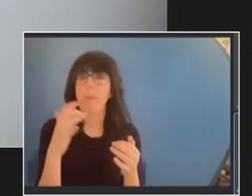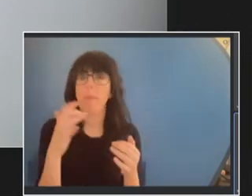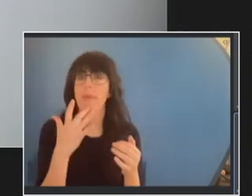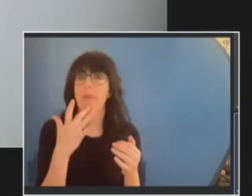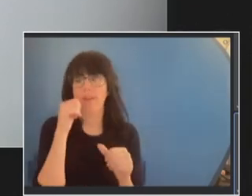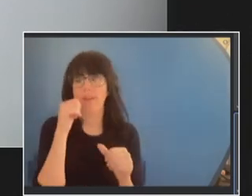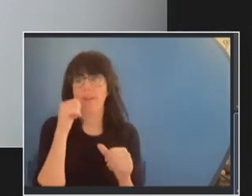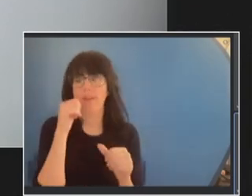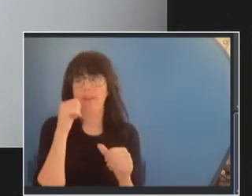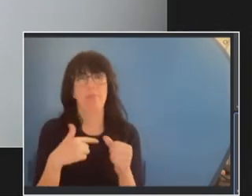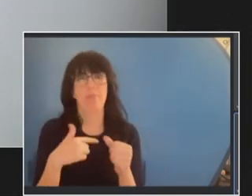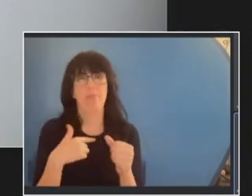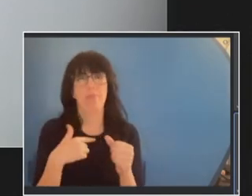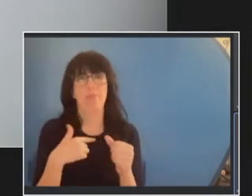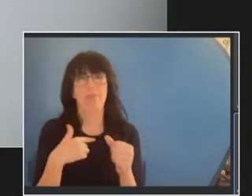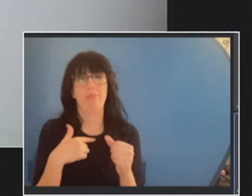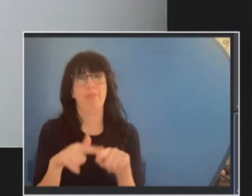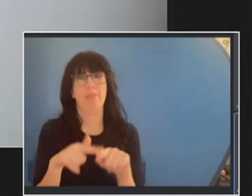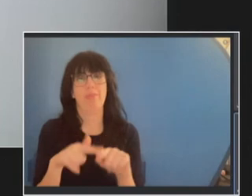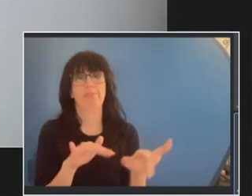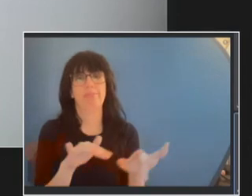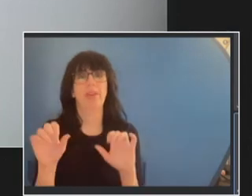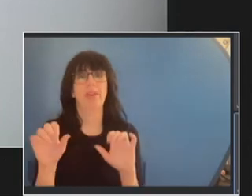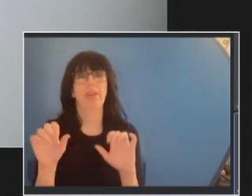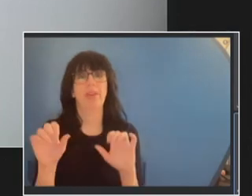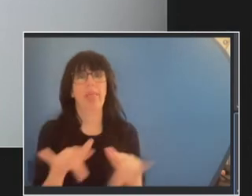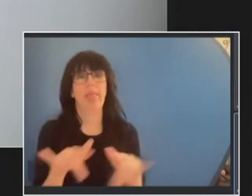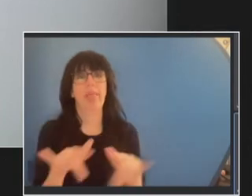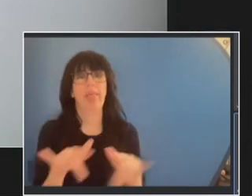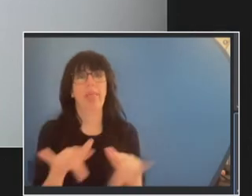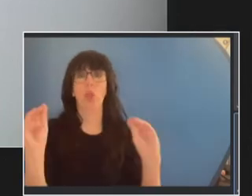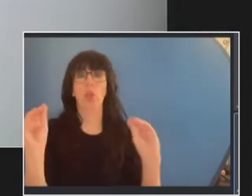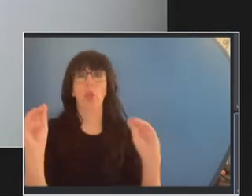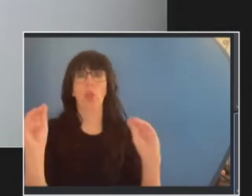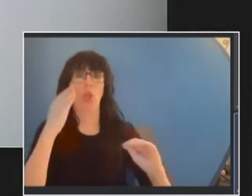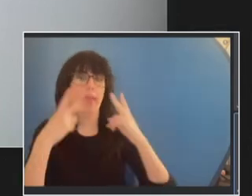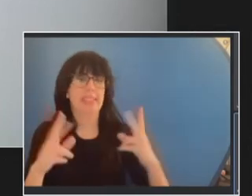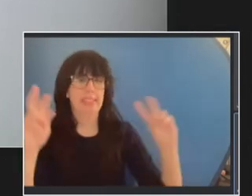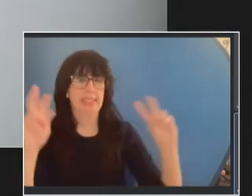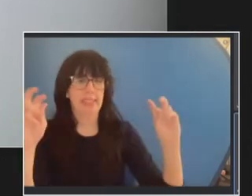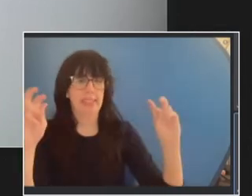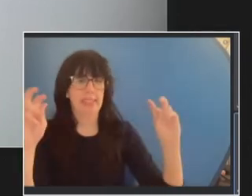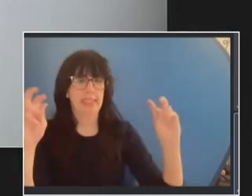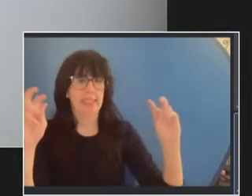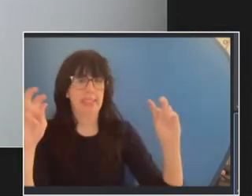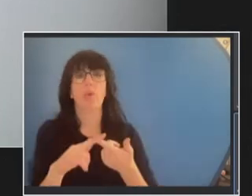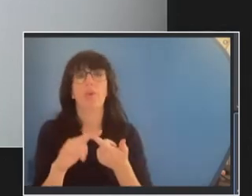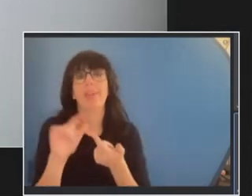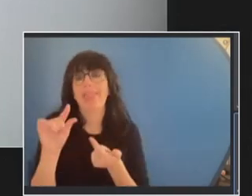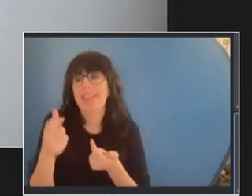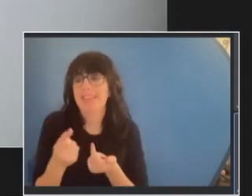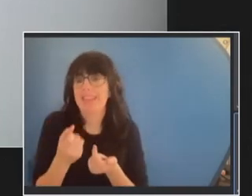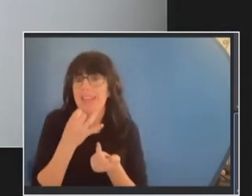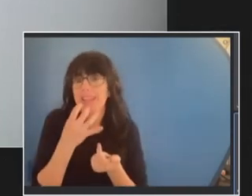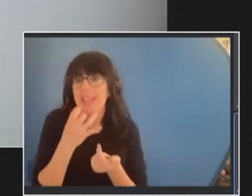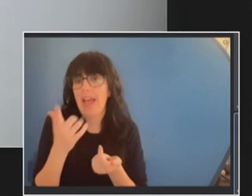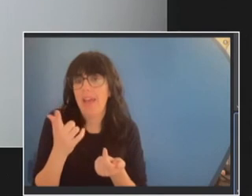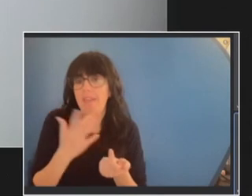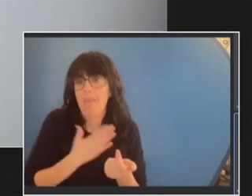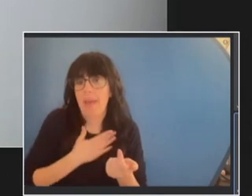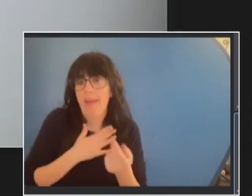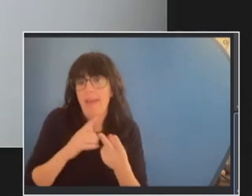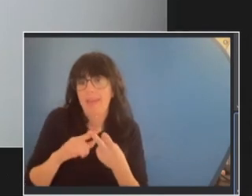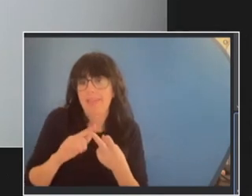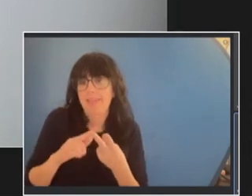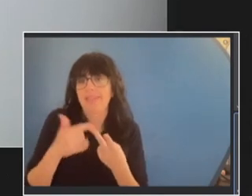play Nobody Knows the Trouble I've Seen. This Little Light of Mine, I learned as a little girl in Sunday